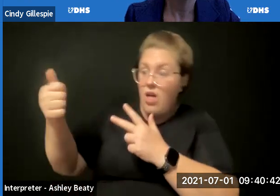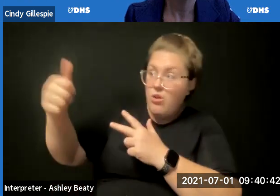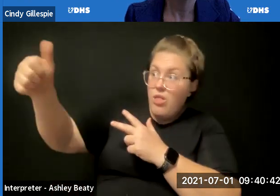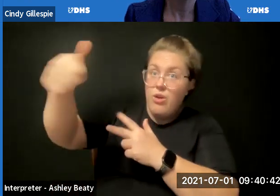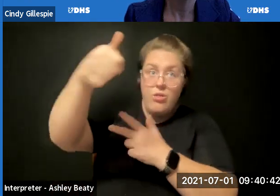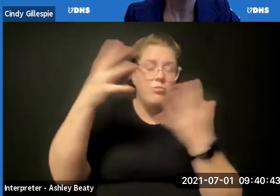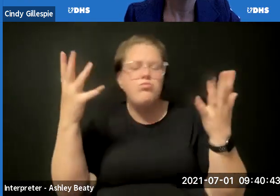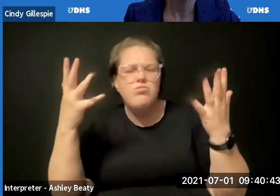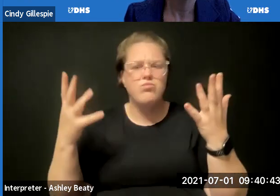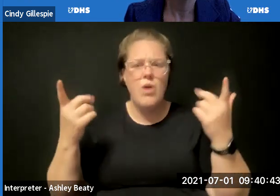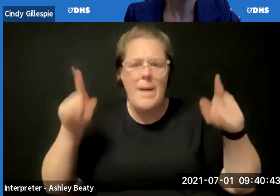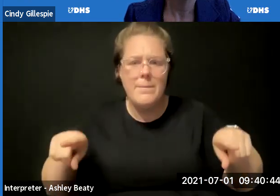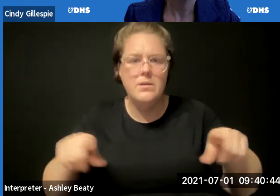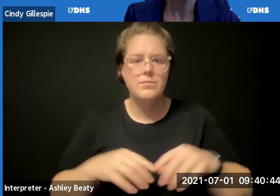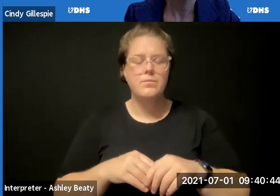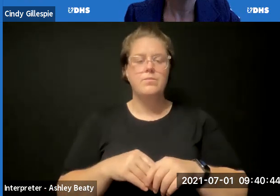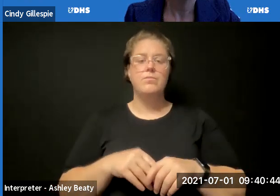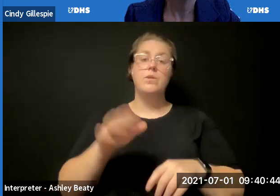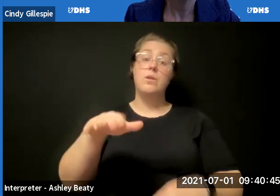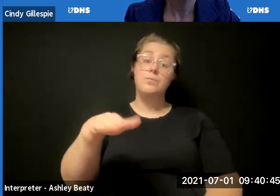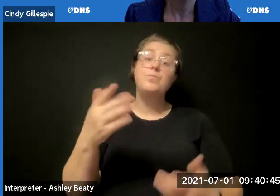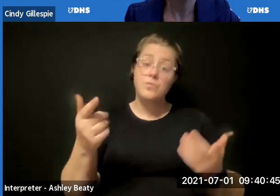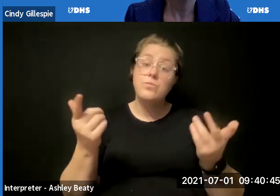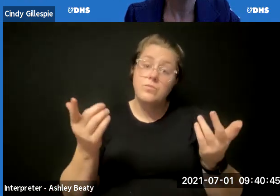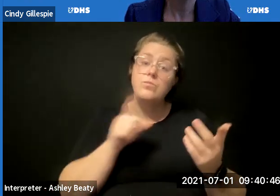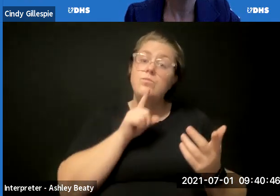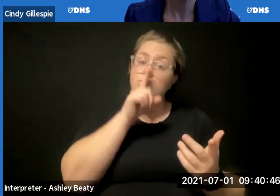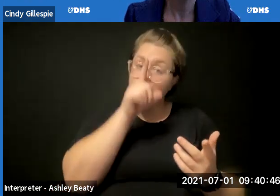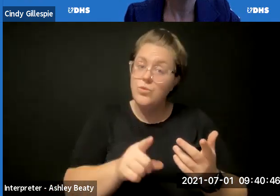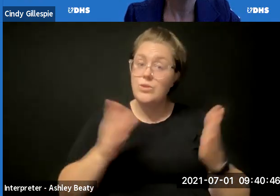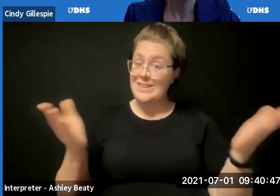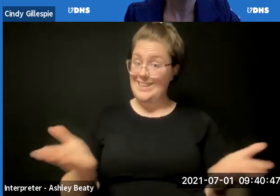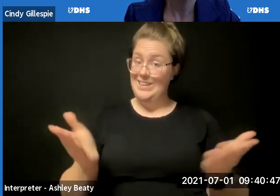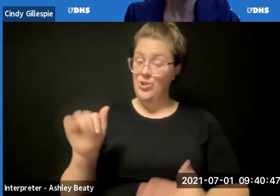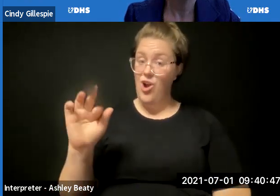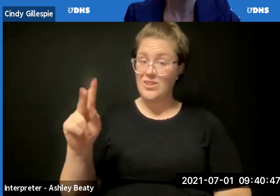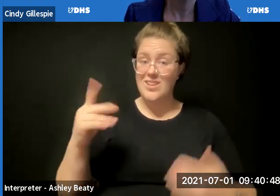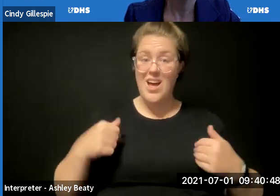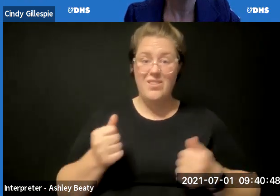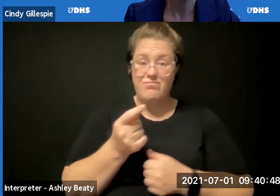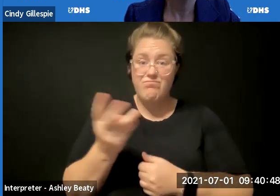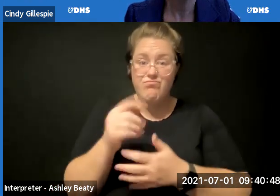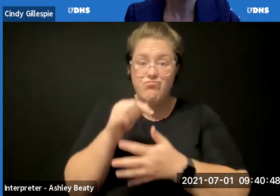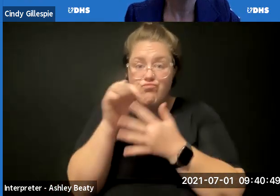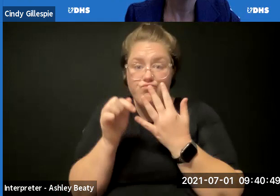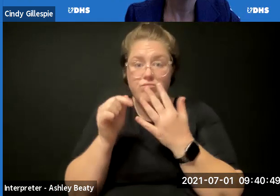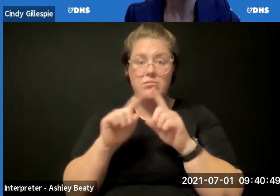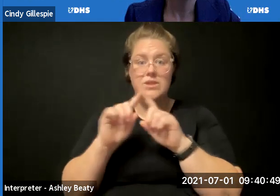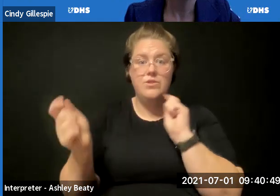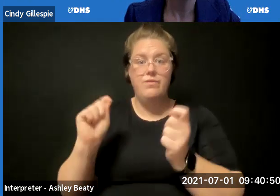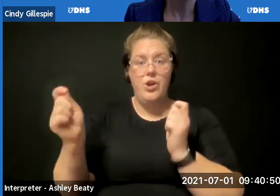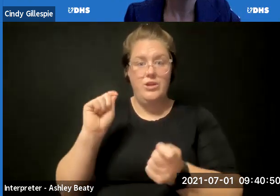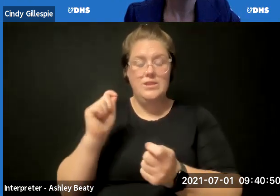down to, here in Arkansas, there's a number of different variants that are circulating through the community. Most of them are tiny,